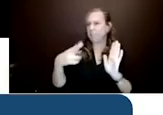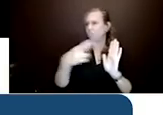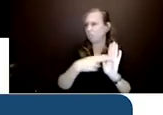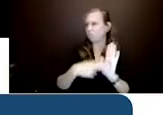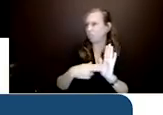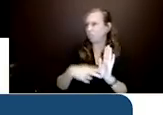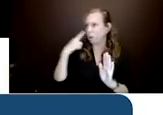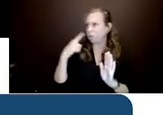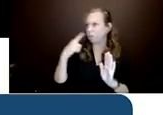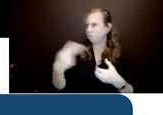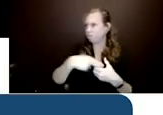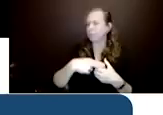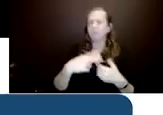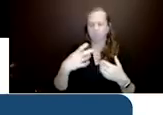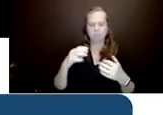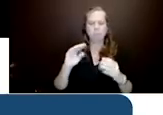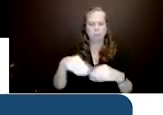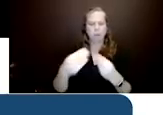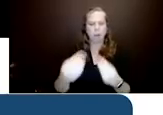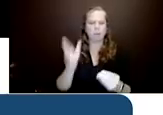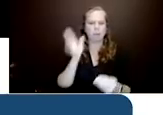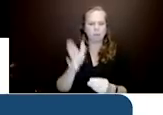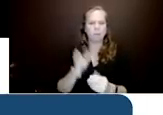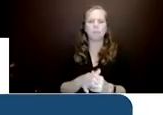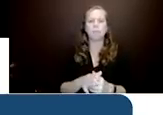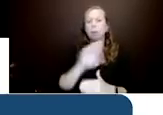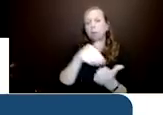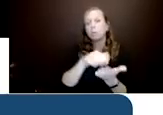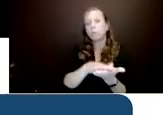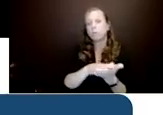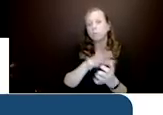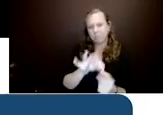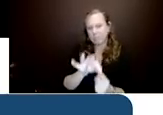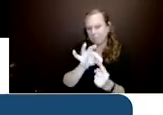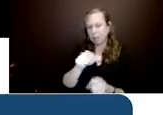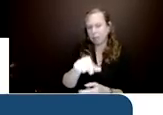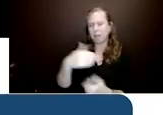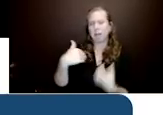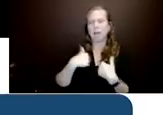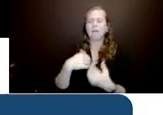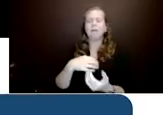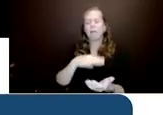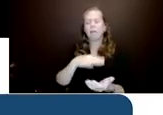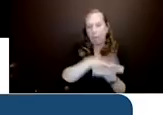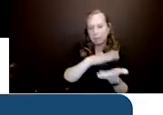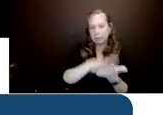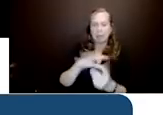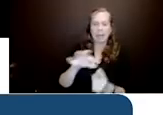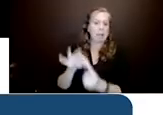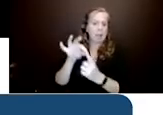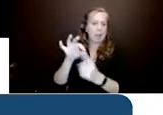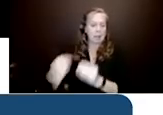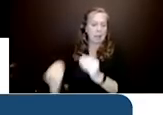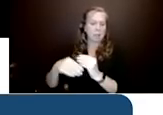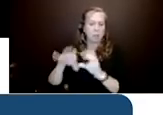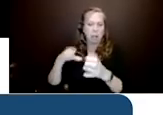in. At the middle school level, specifically, students will have their academic elective courses and also